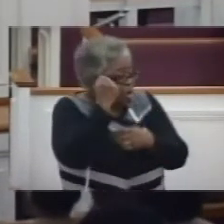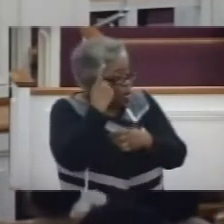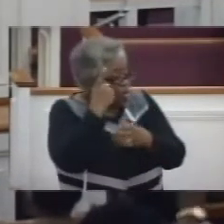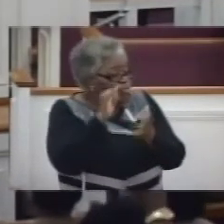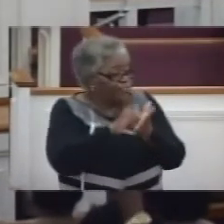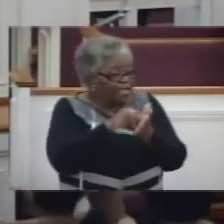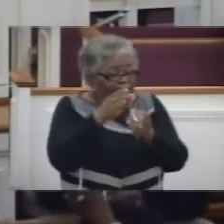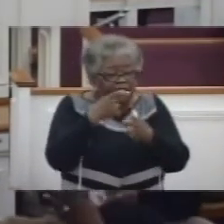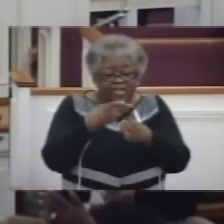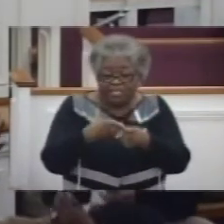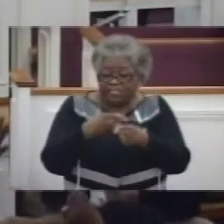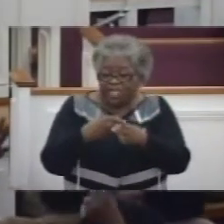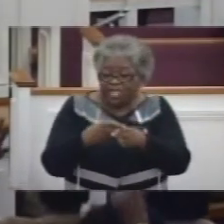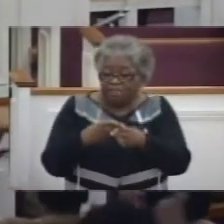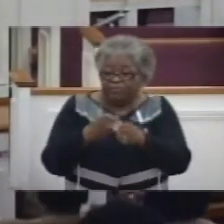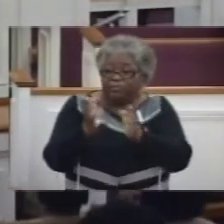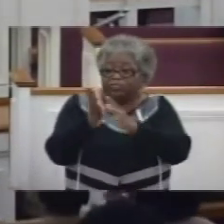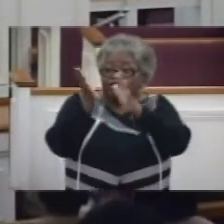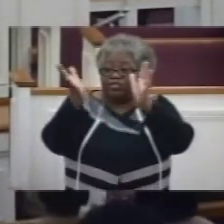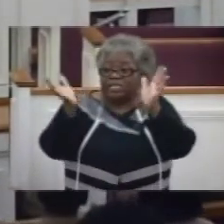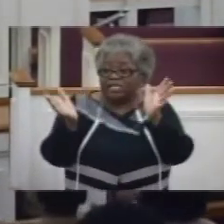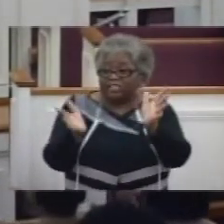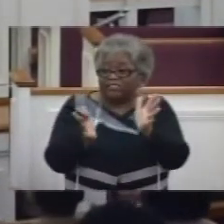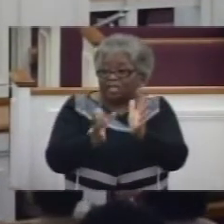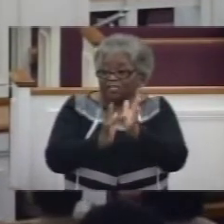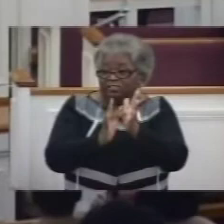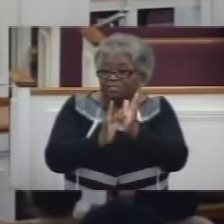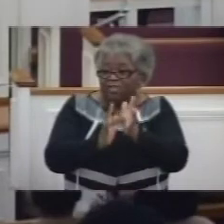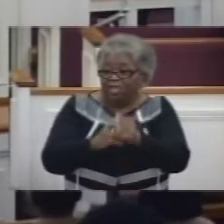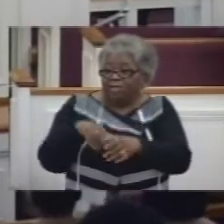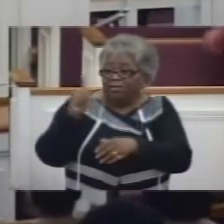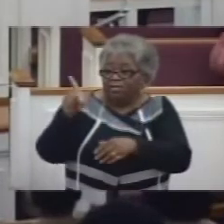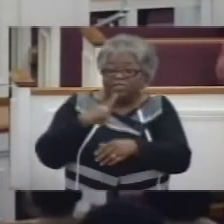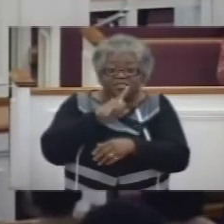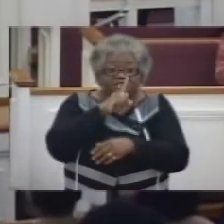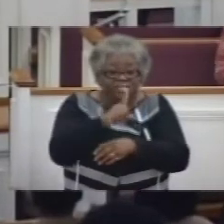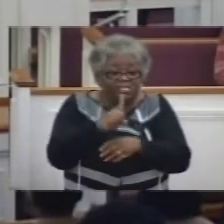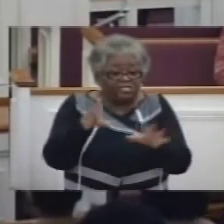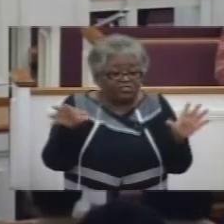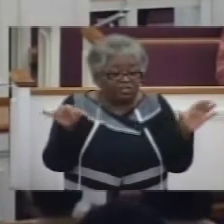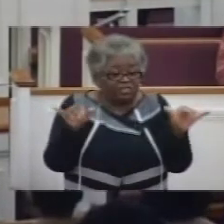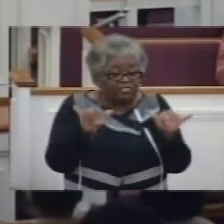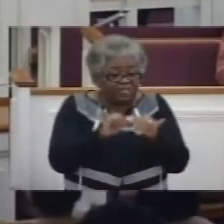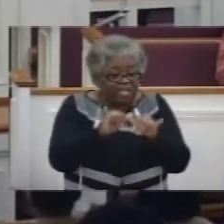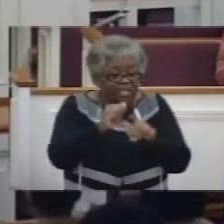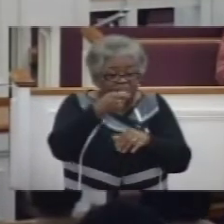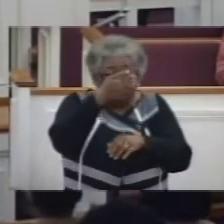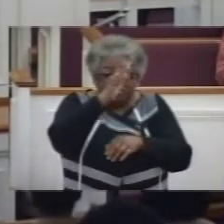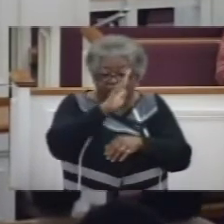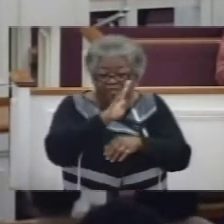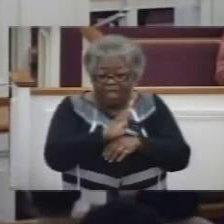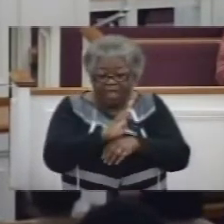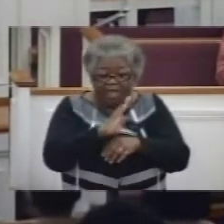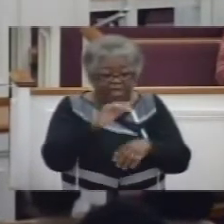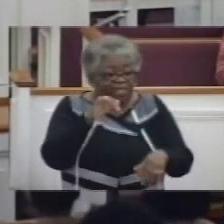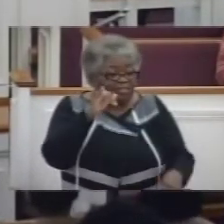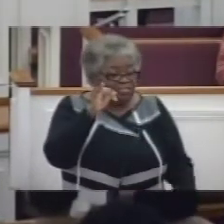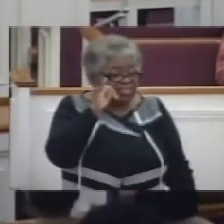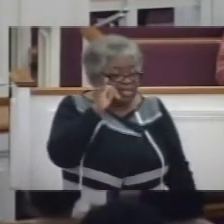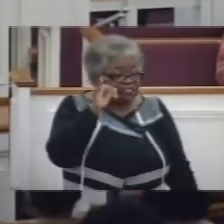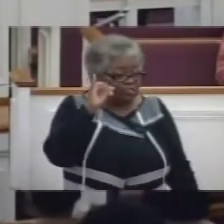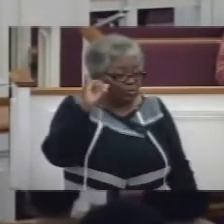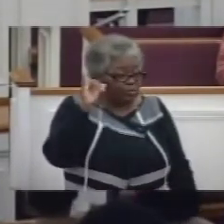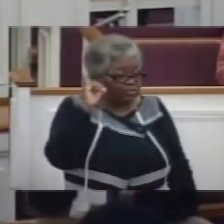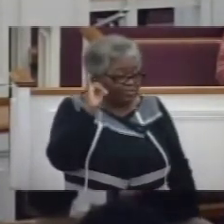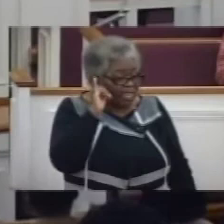of that name? That Jesus, he is the same God